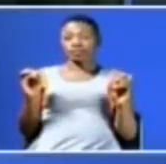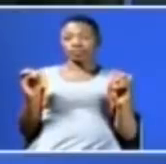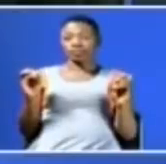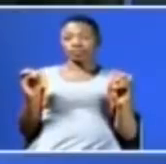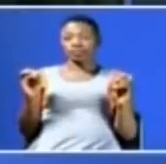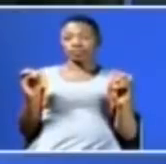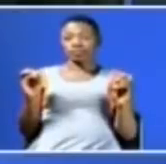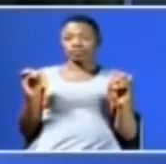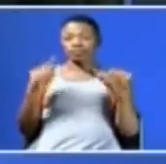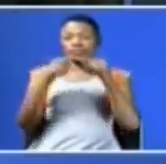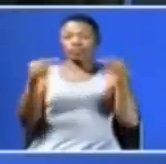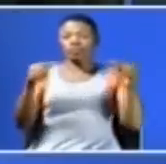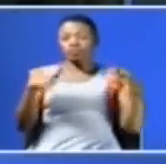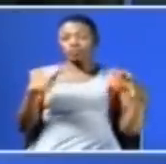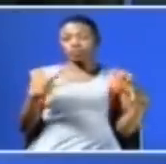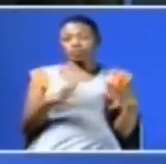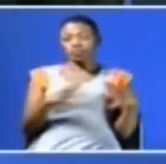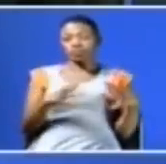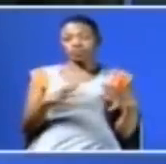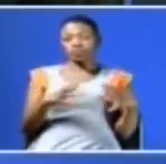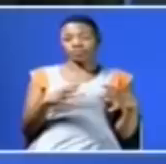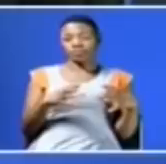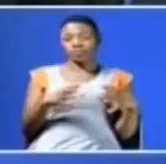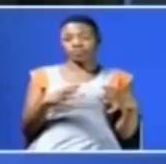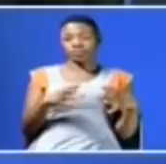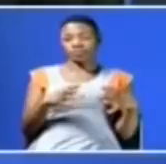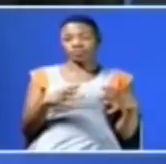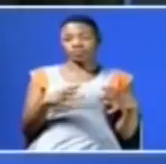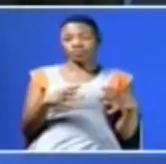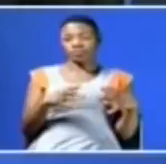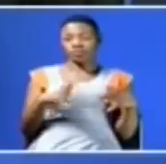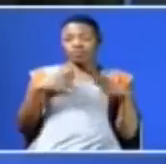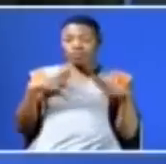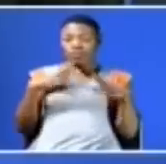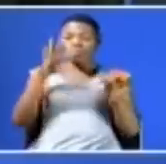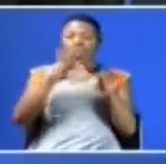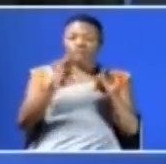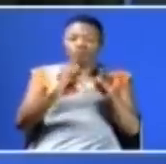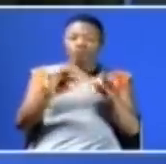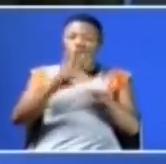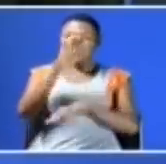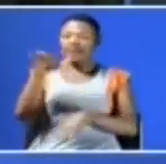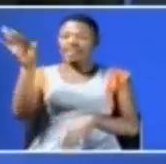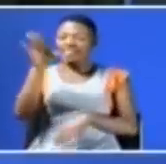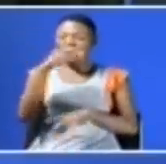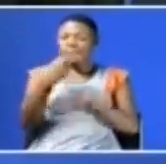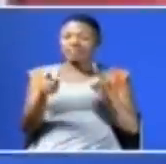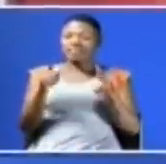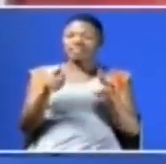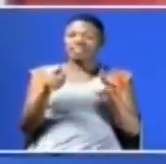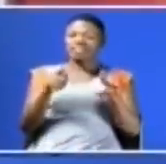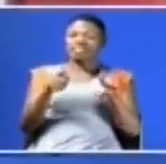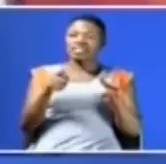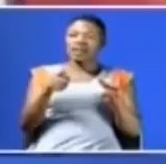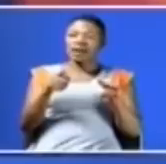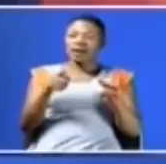opposition. The opposition, you know, the understanding in politics about opposition are those people who have been elected to parliament, who did not form government, but are there.